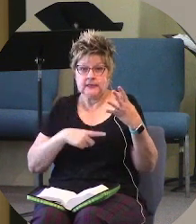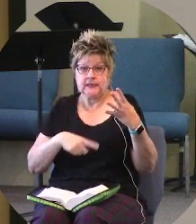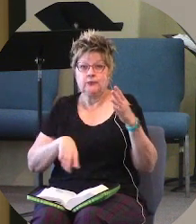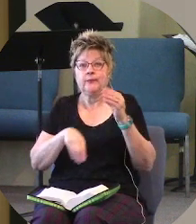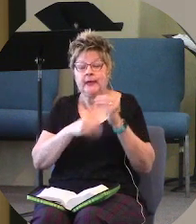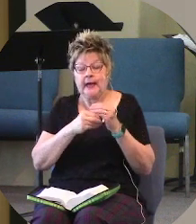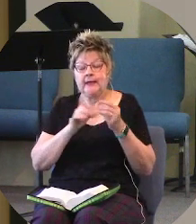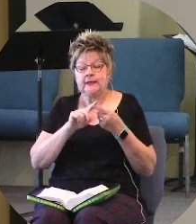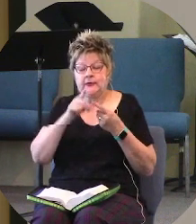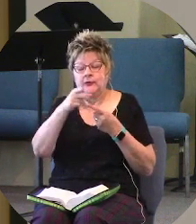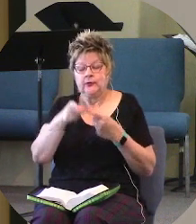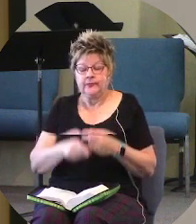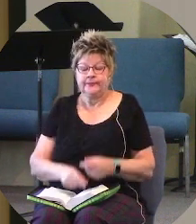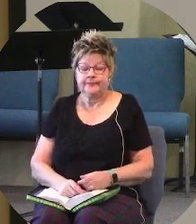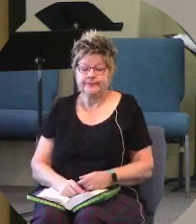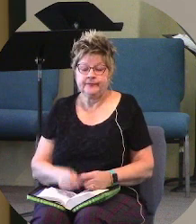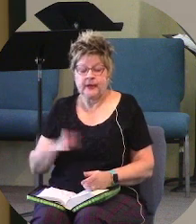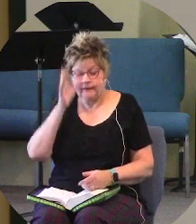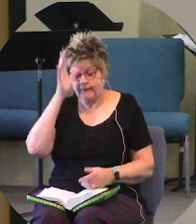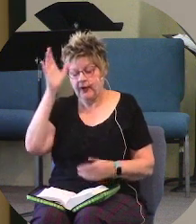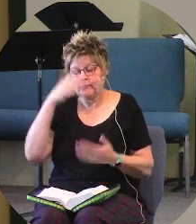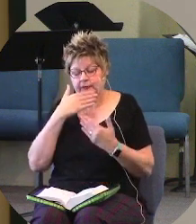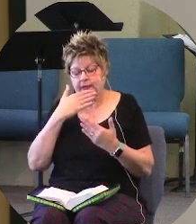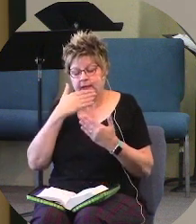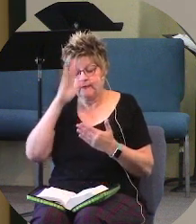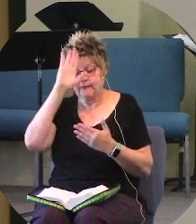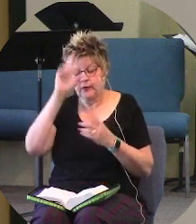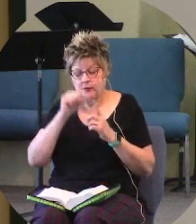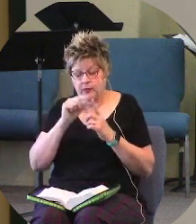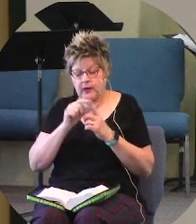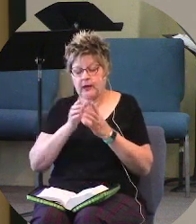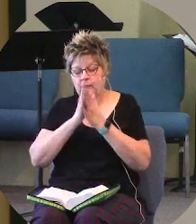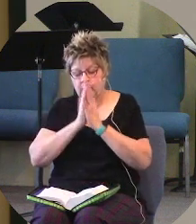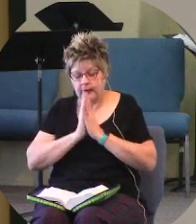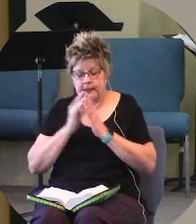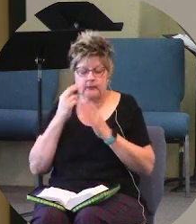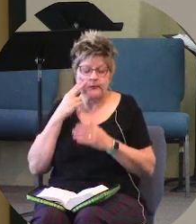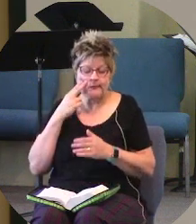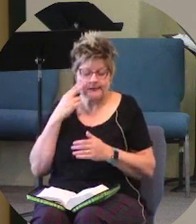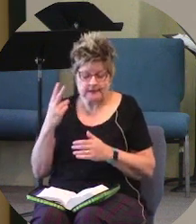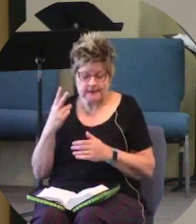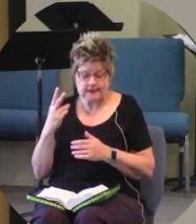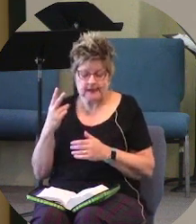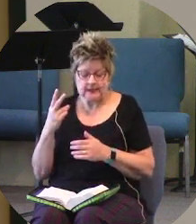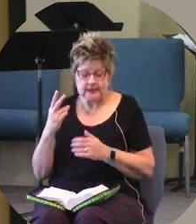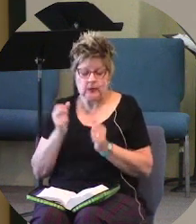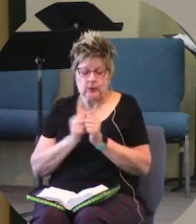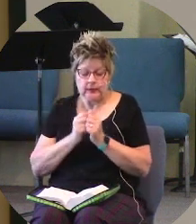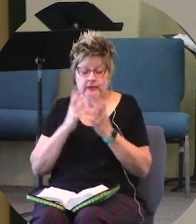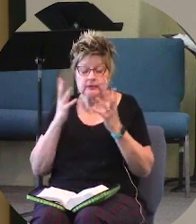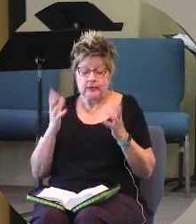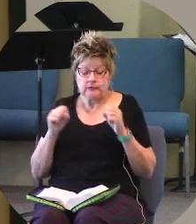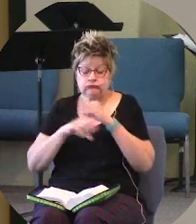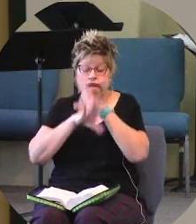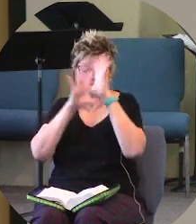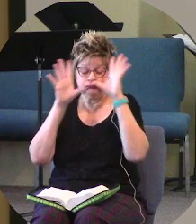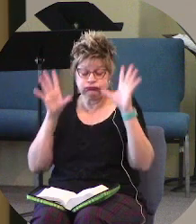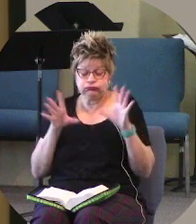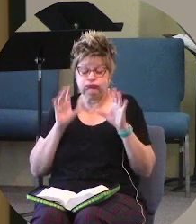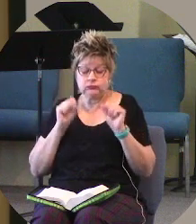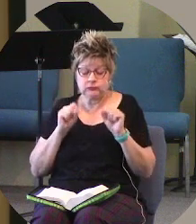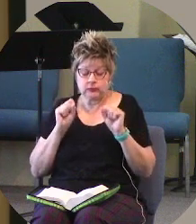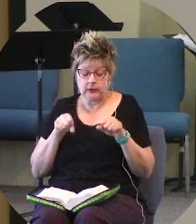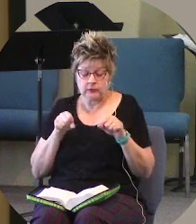be added to you. Father, thank you for your word. I pray that we would see with as much clarity as possible,